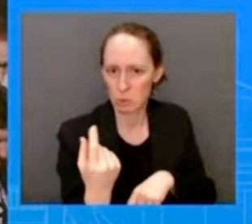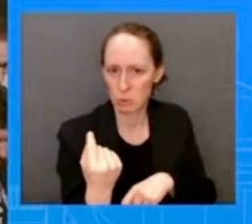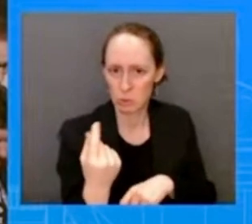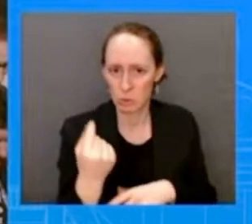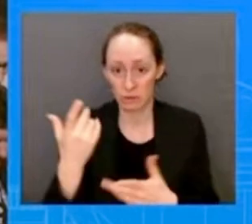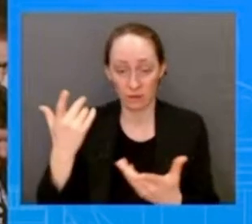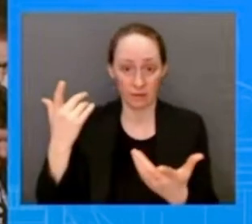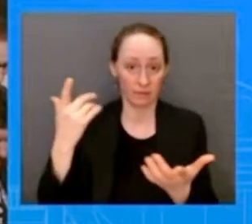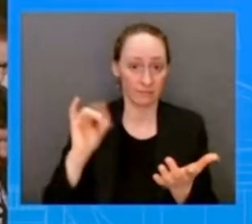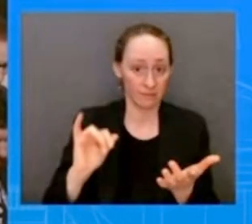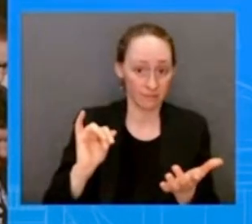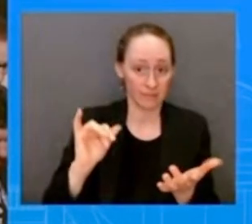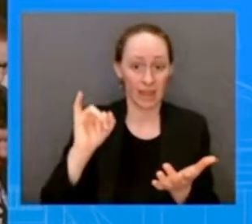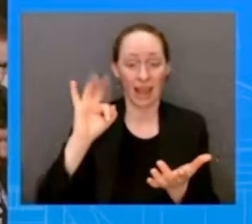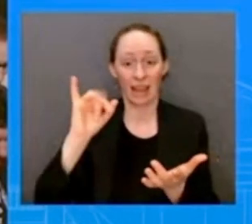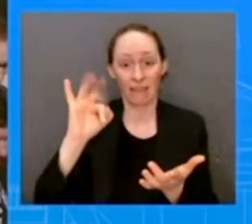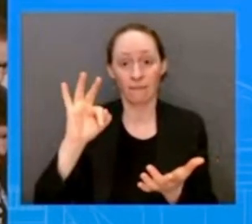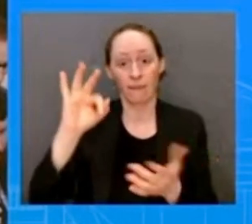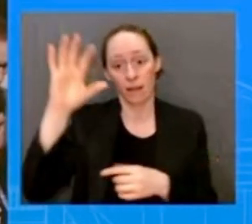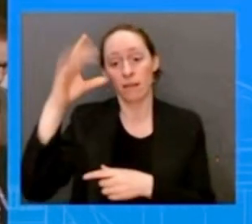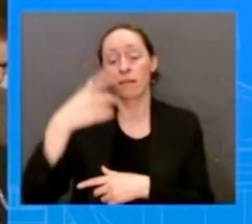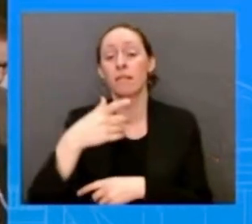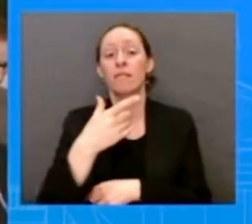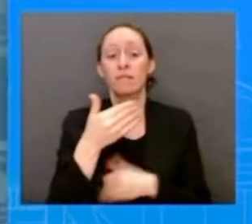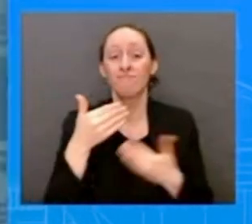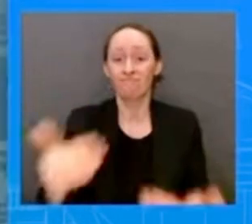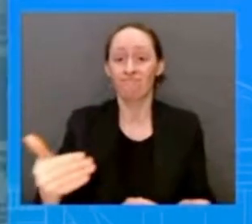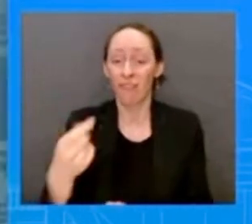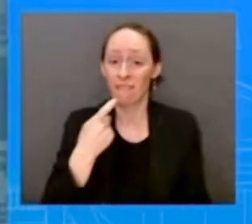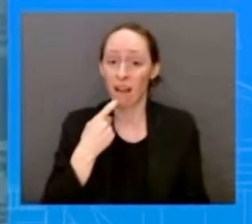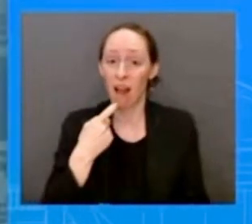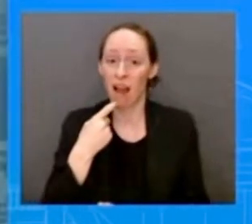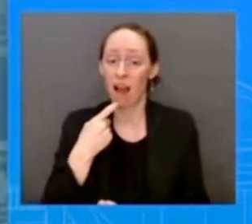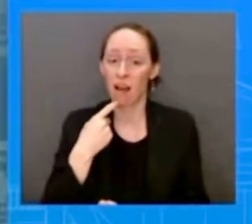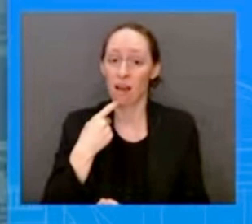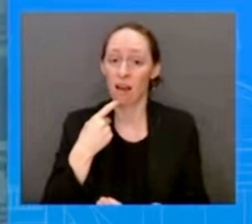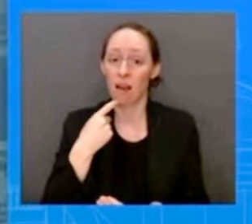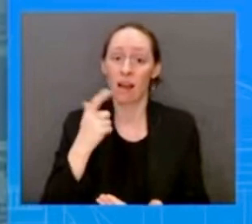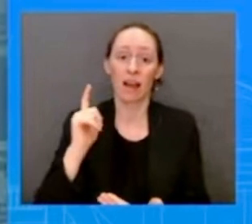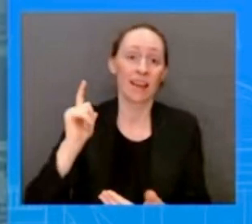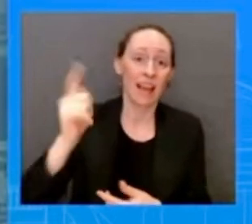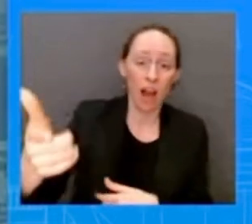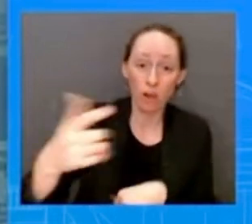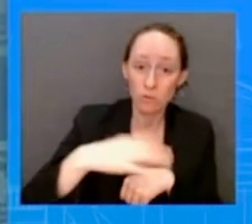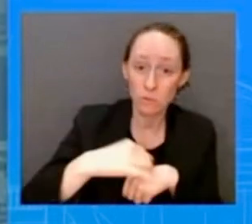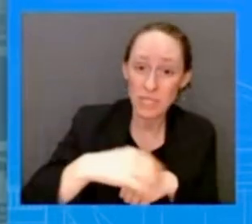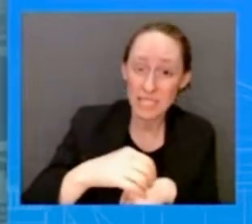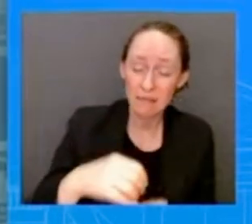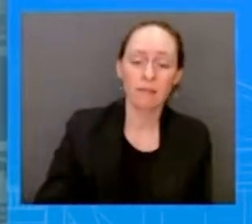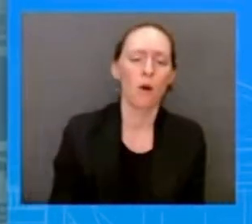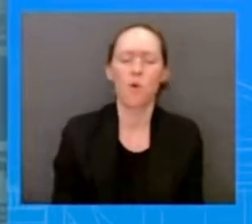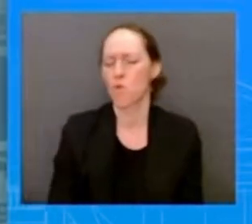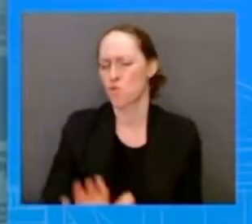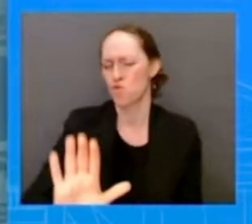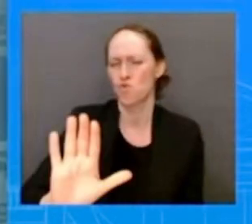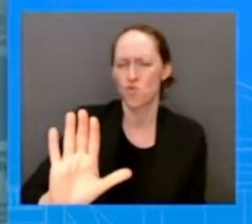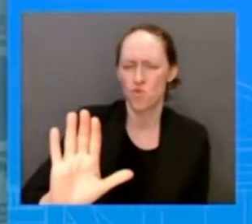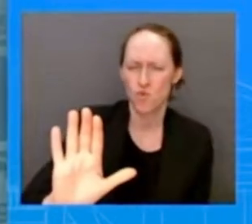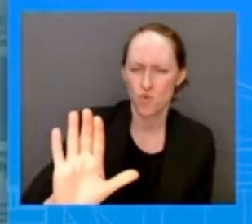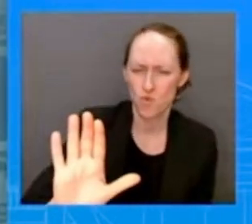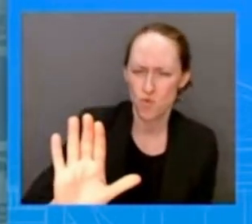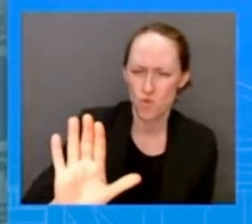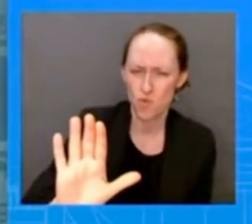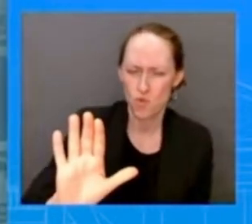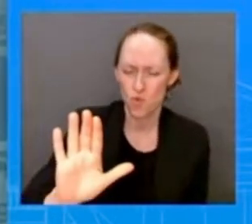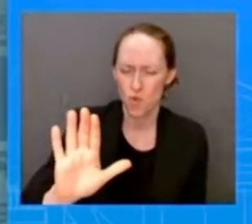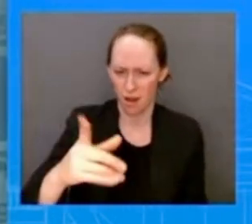question on yesterday's meeting between... Hang on, before you go to that, because I'm going to forget. So, first of all, what we are confident in is that Finland and